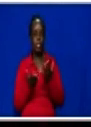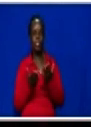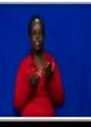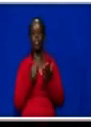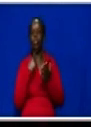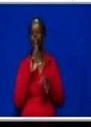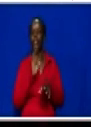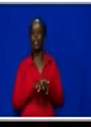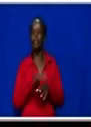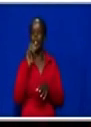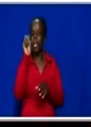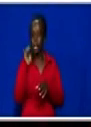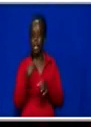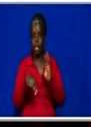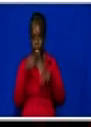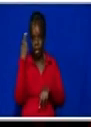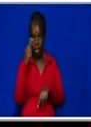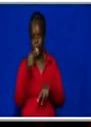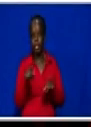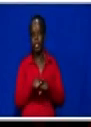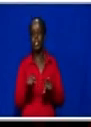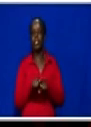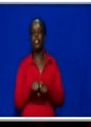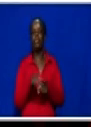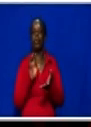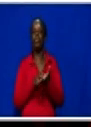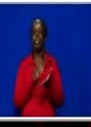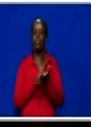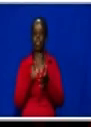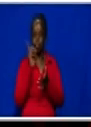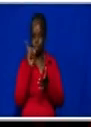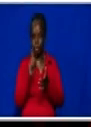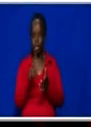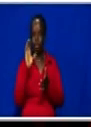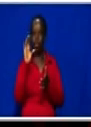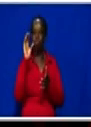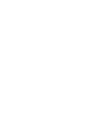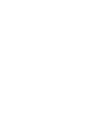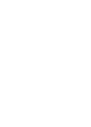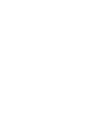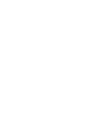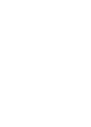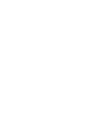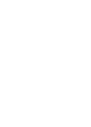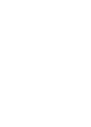is blood group A is very high. So in that's a very good scenario of co-dominance.